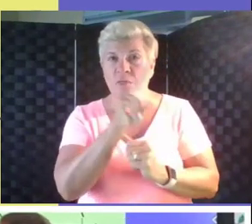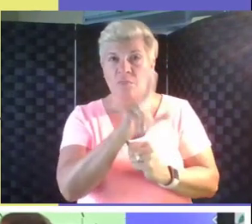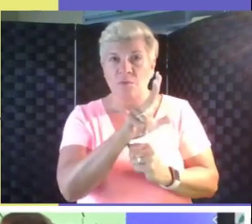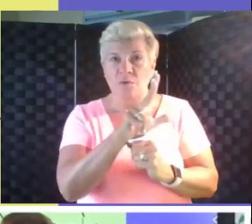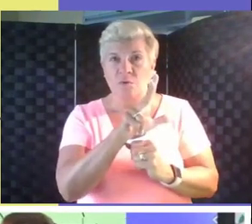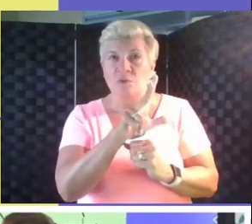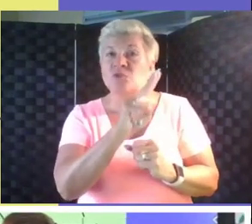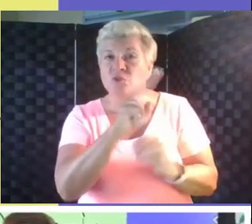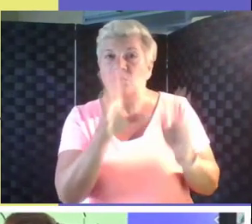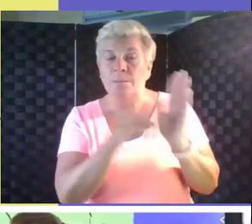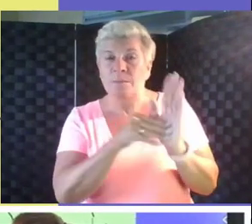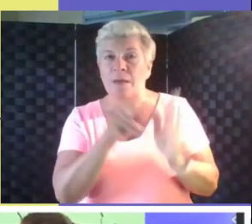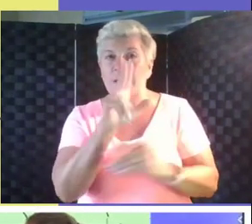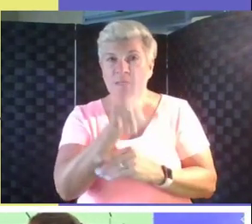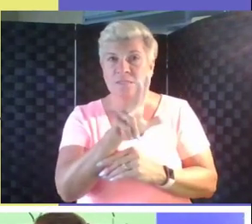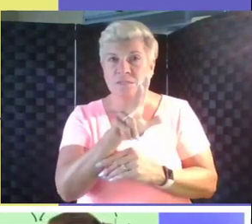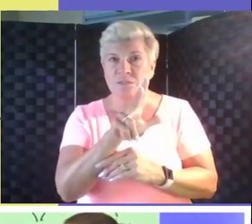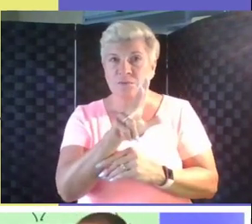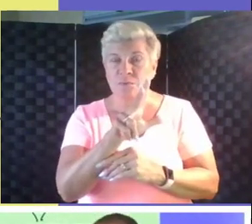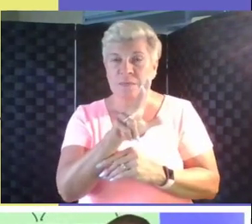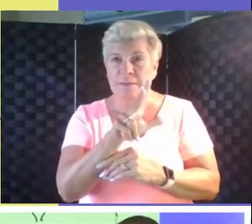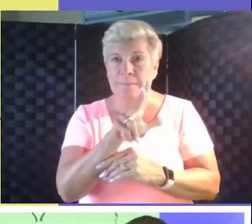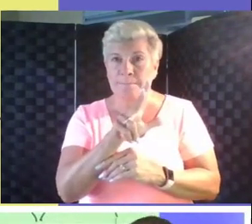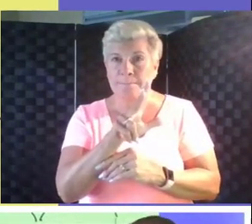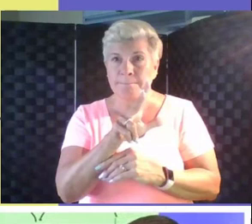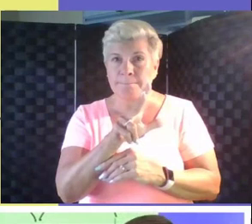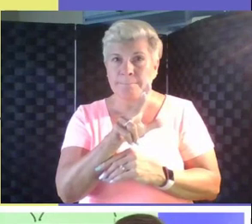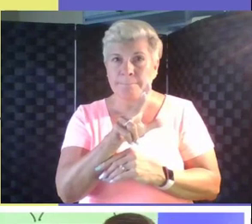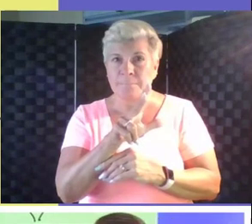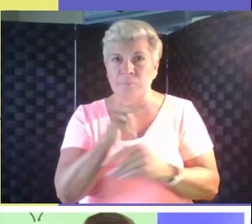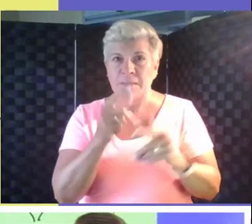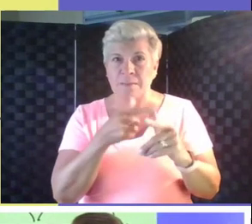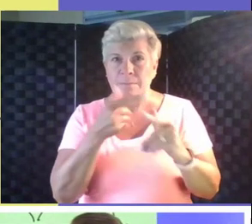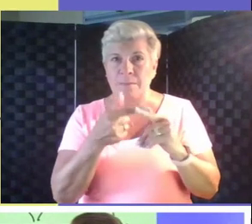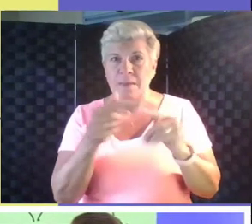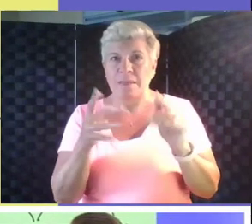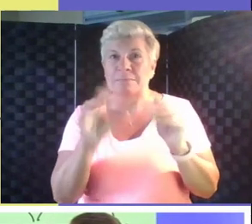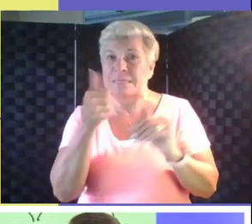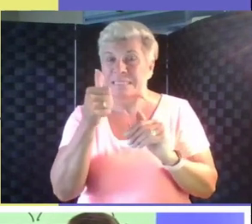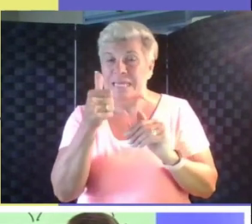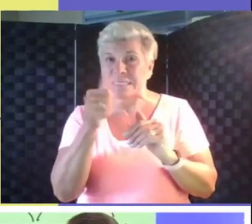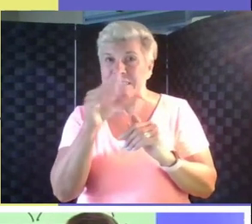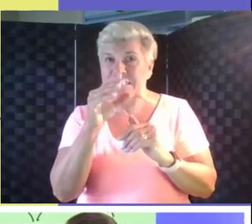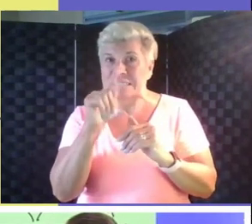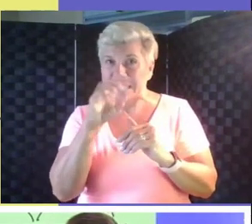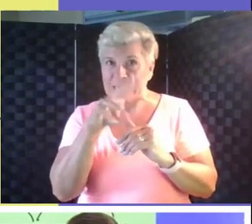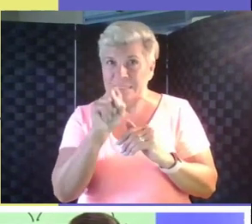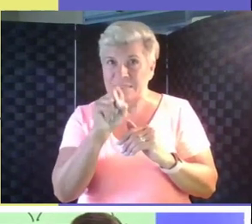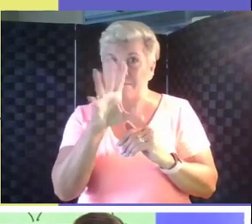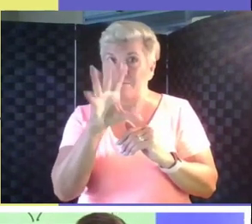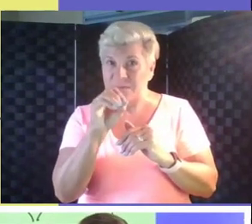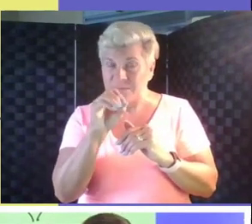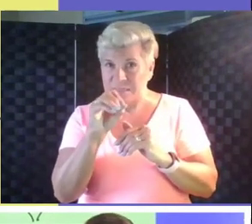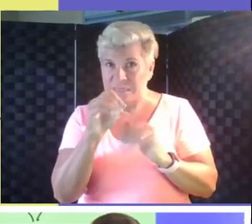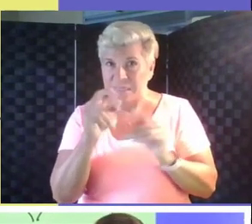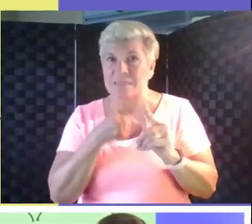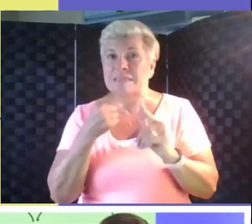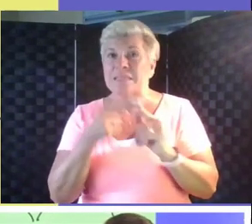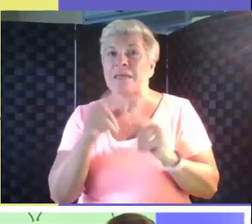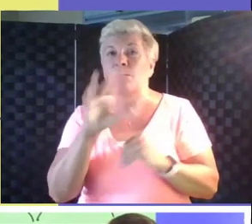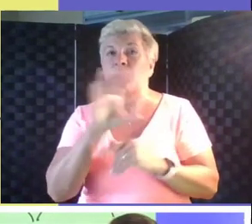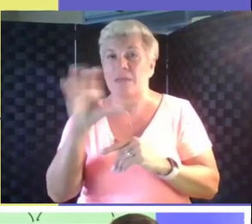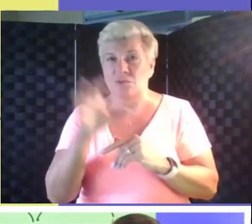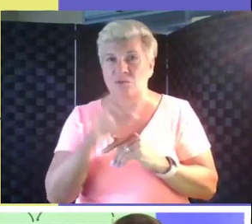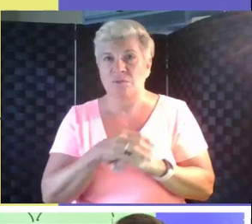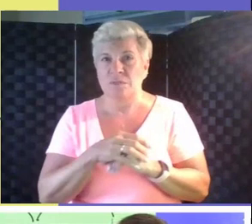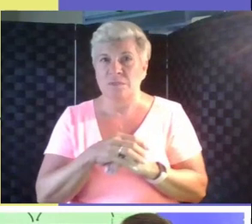going to write 2 plus 3, and then I'm going to do my tens, and then I'm going to put my